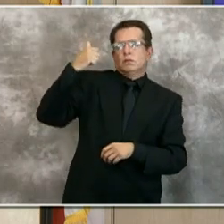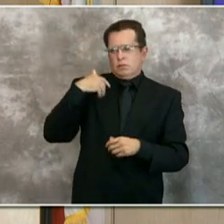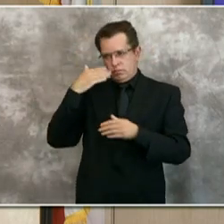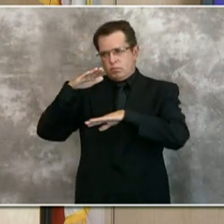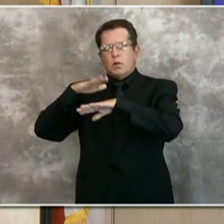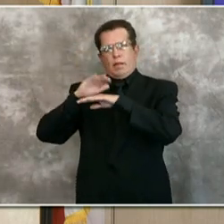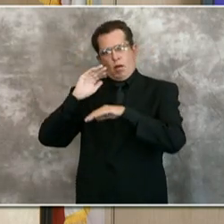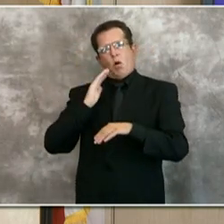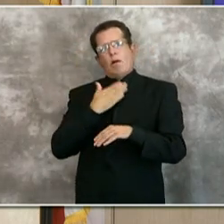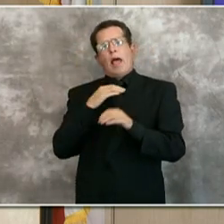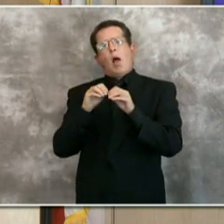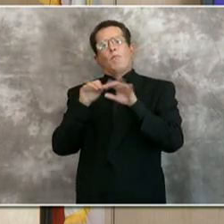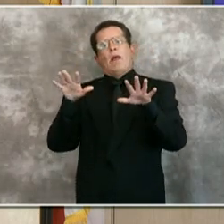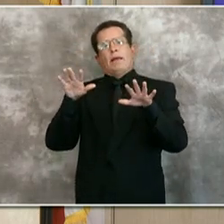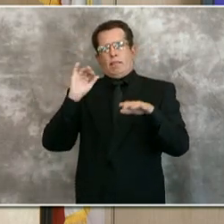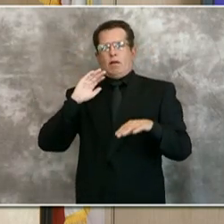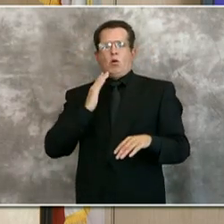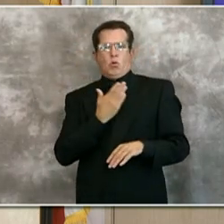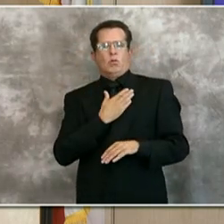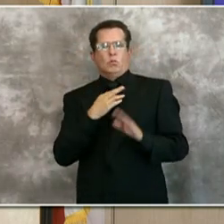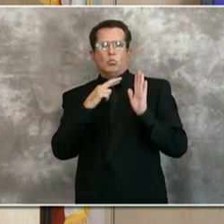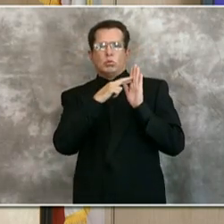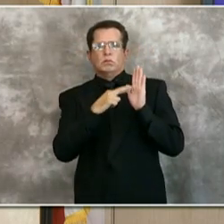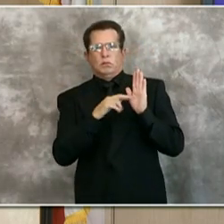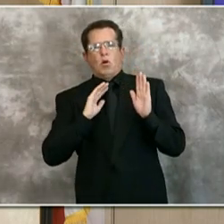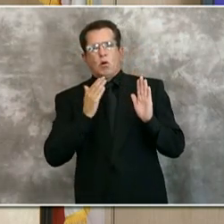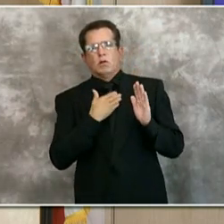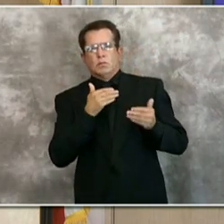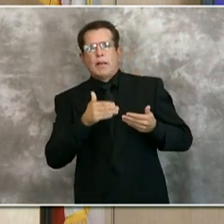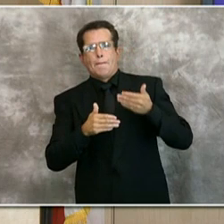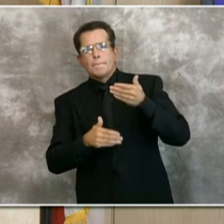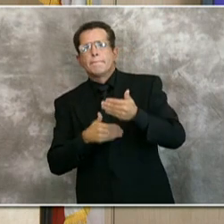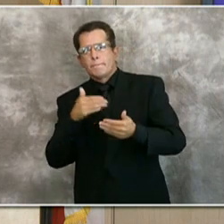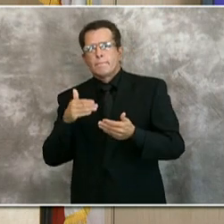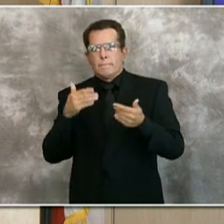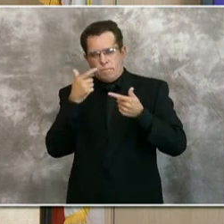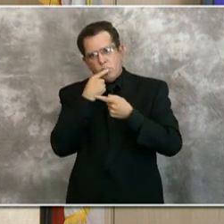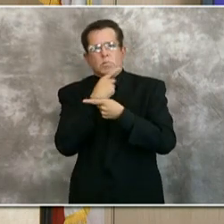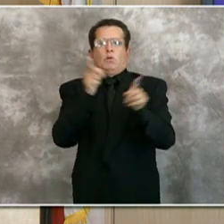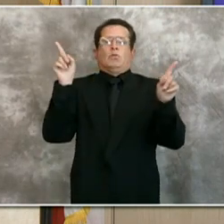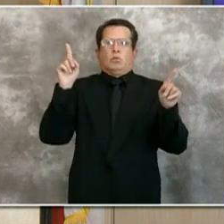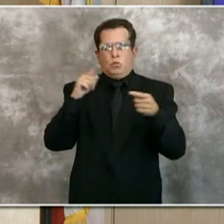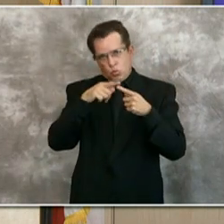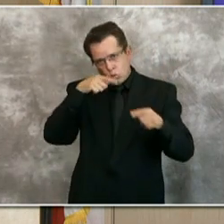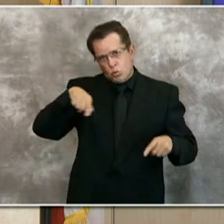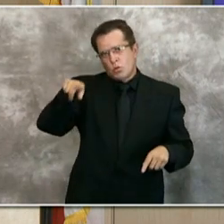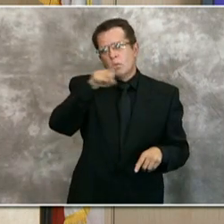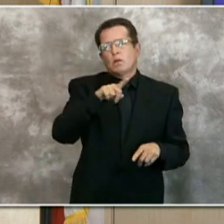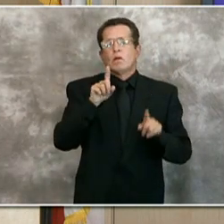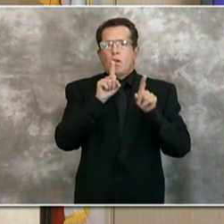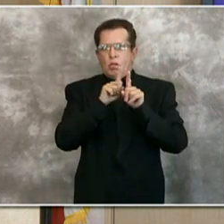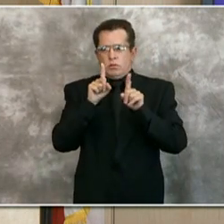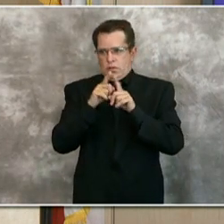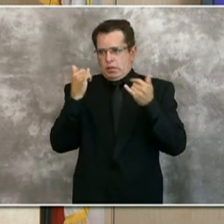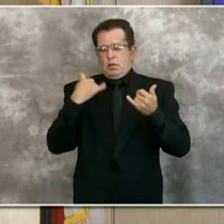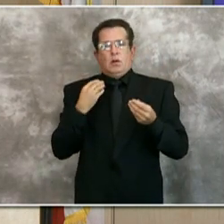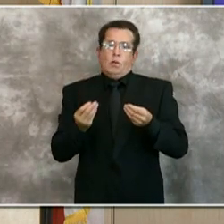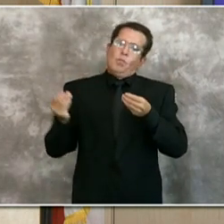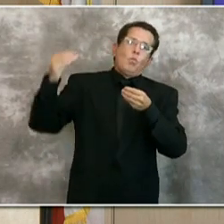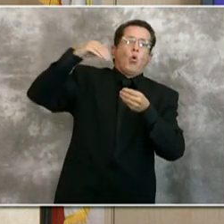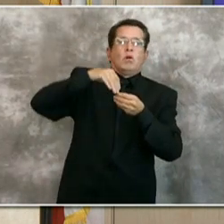investigation and our case investigation process. In addition, as Supervisor Cox mentioned, We've worked very hard to increase